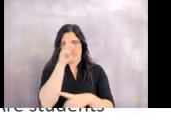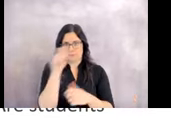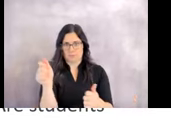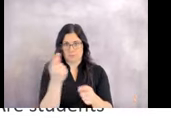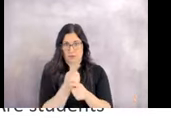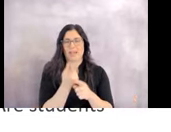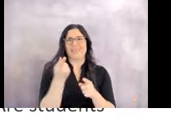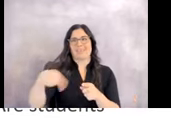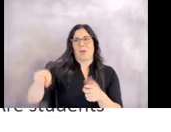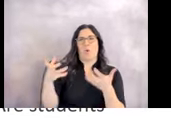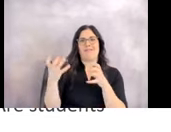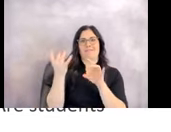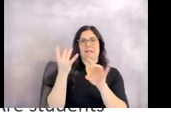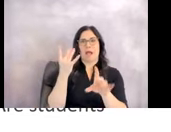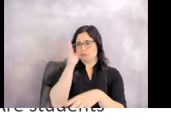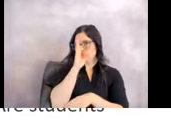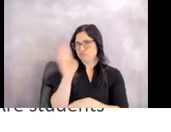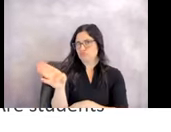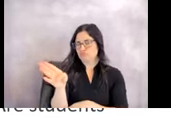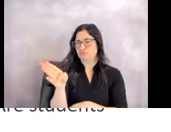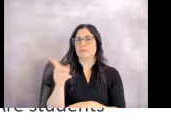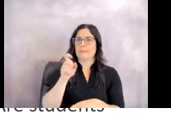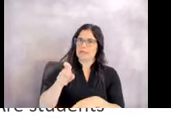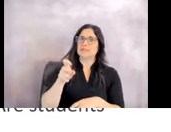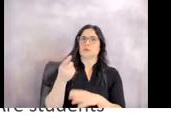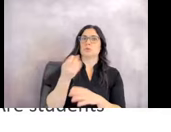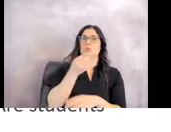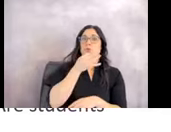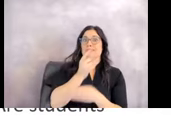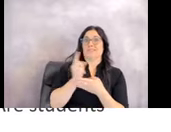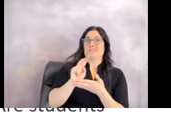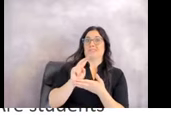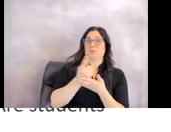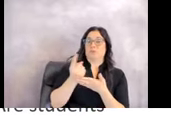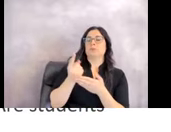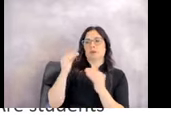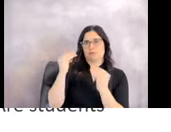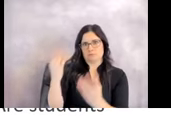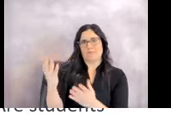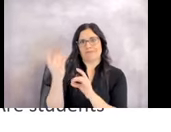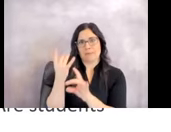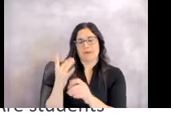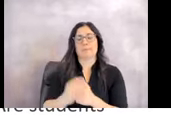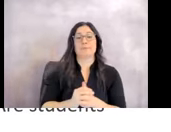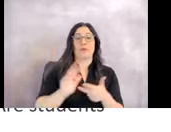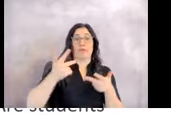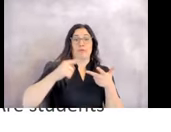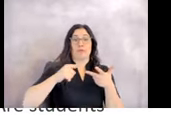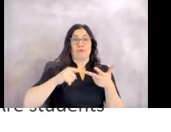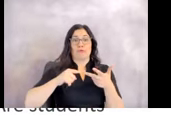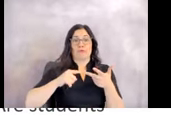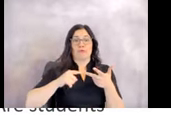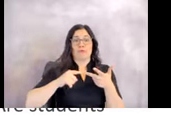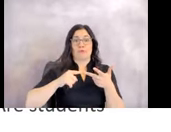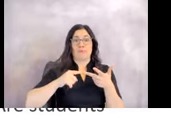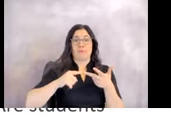class. So it's, again, giving them timely feedback. The third factor is making the students feel